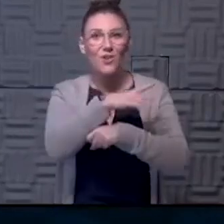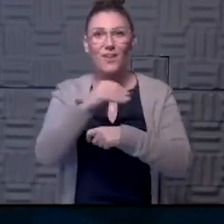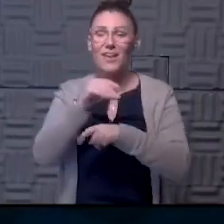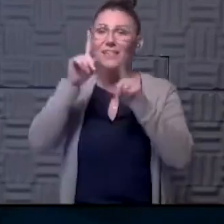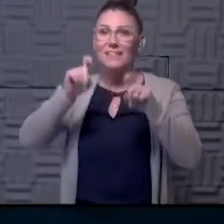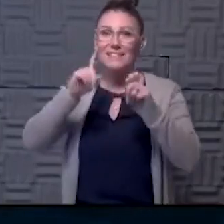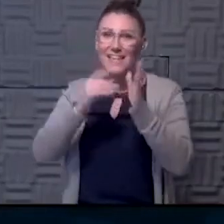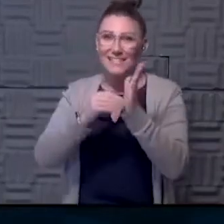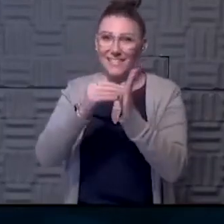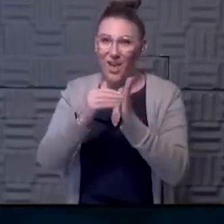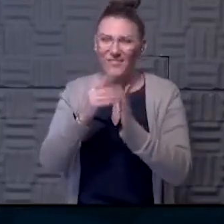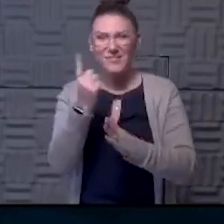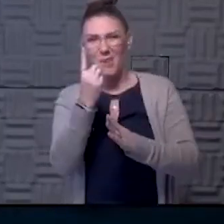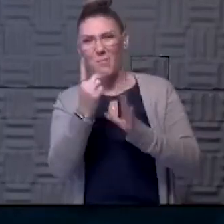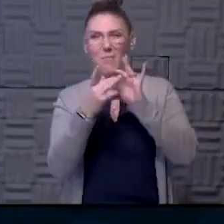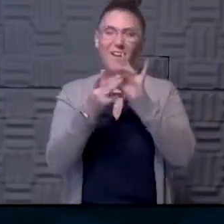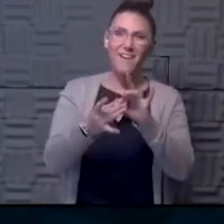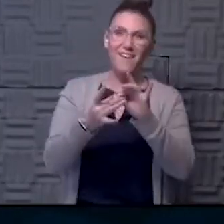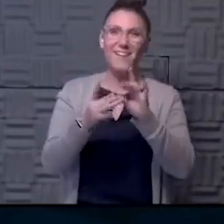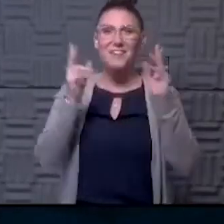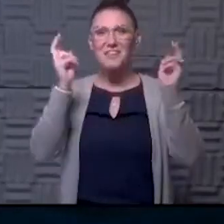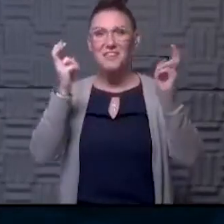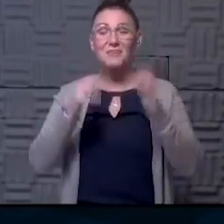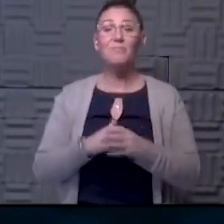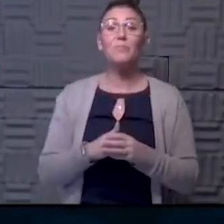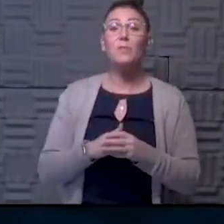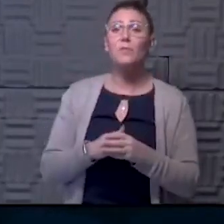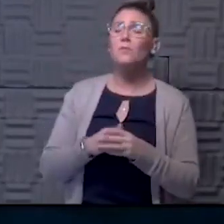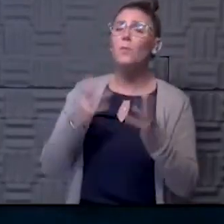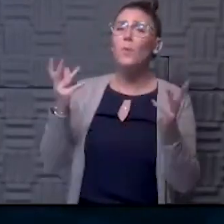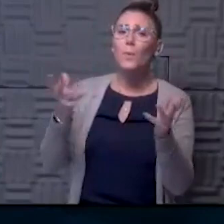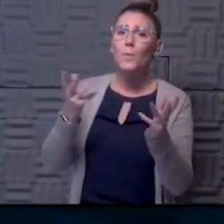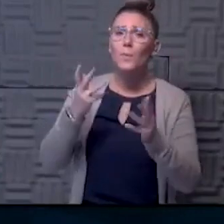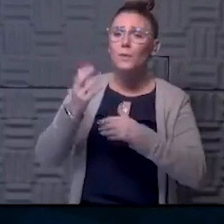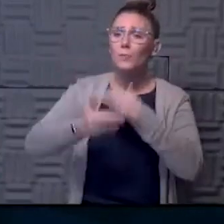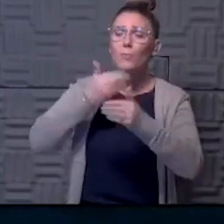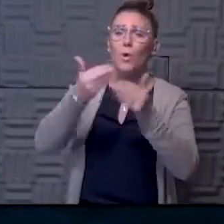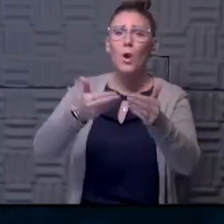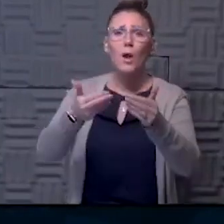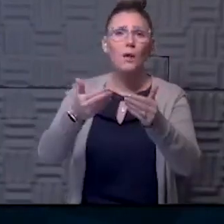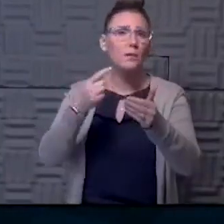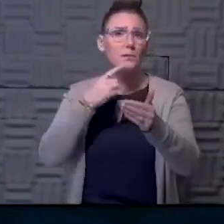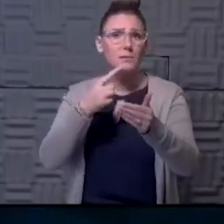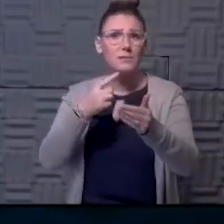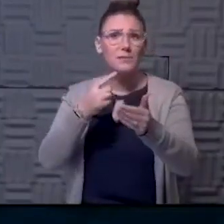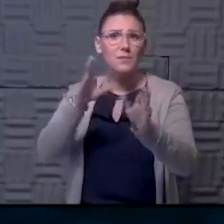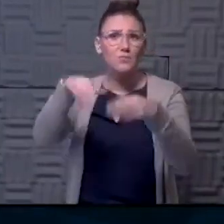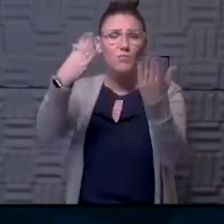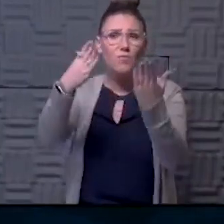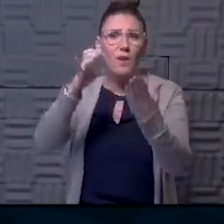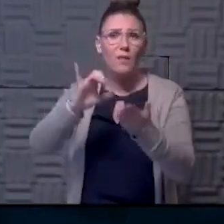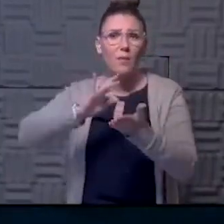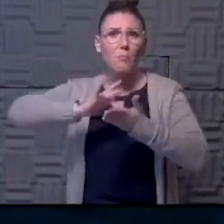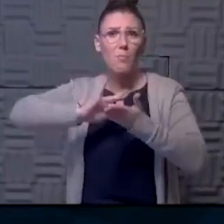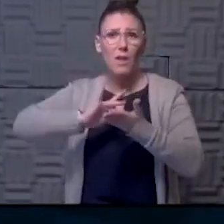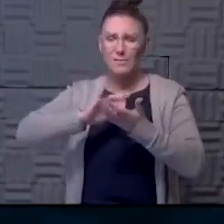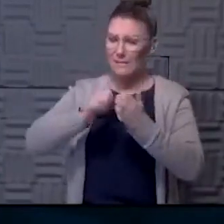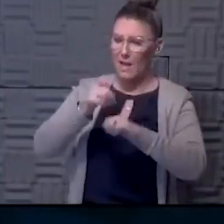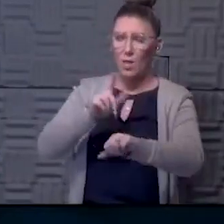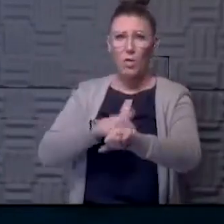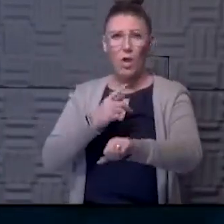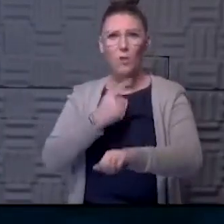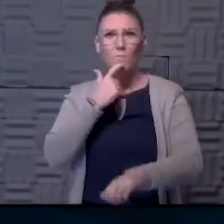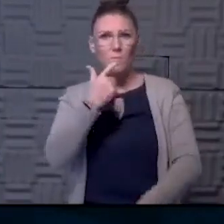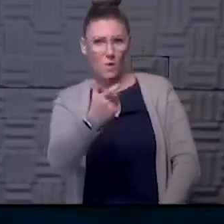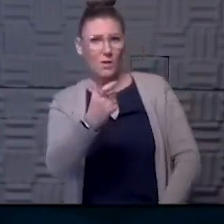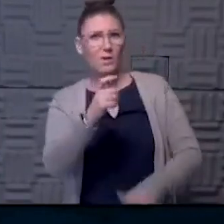that. So Kim, talk to us about what is the process for actually having to give the drug? How long does it take? We saw the video